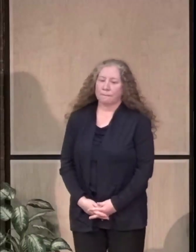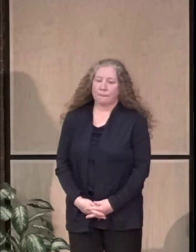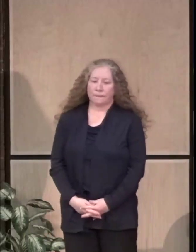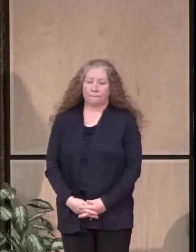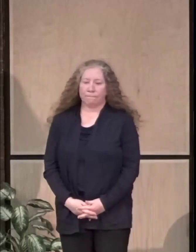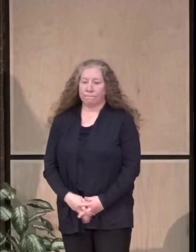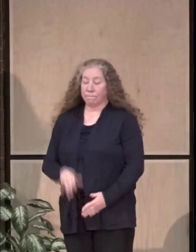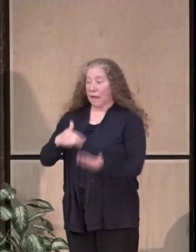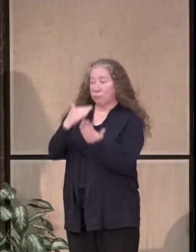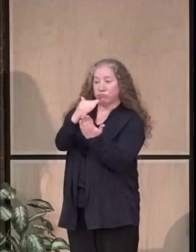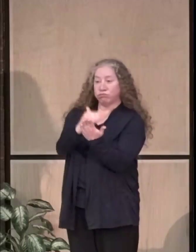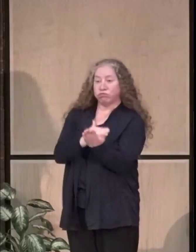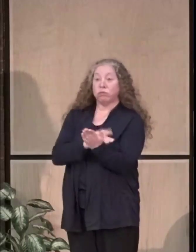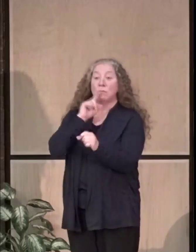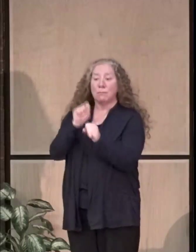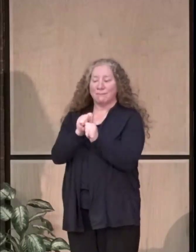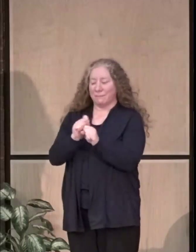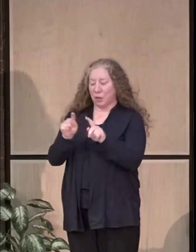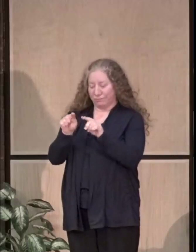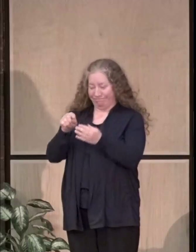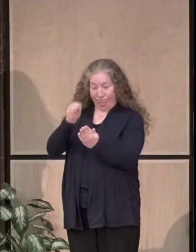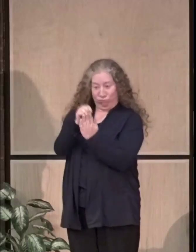That's a transcript of your interview with